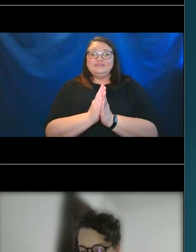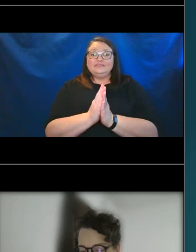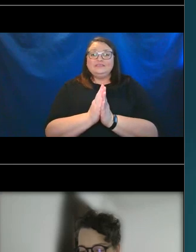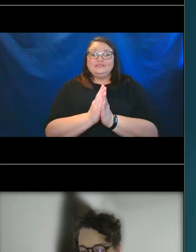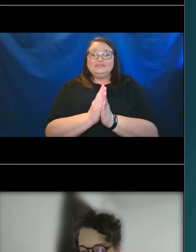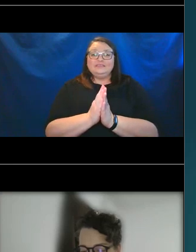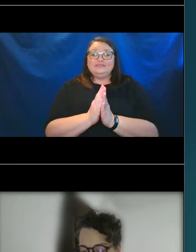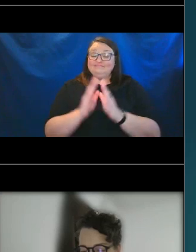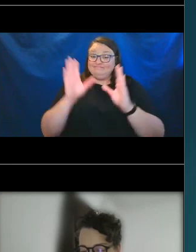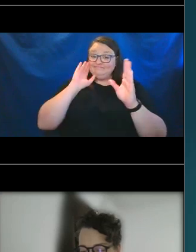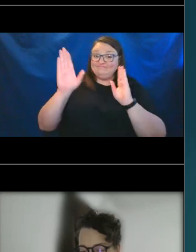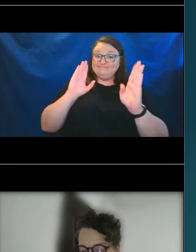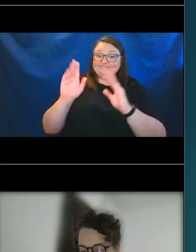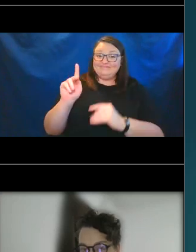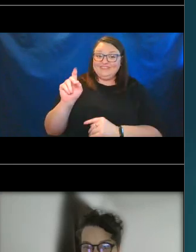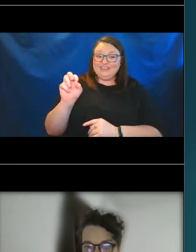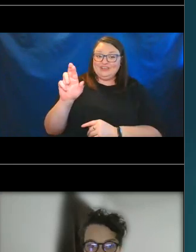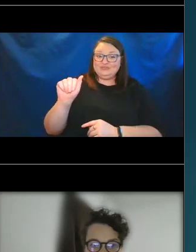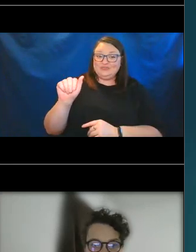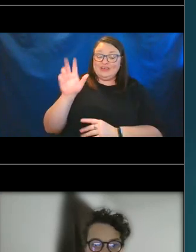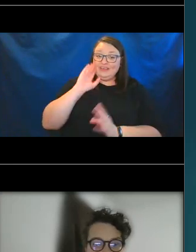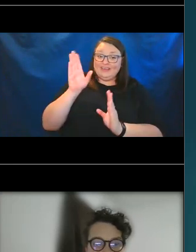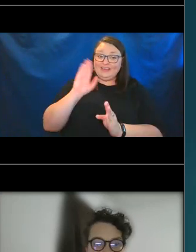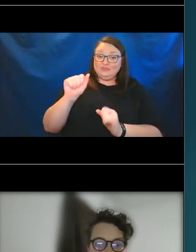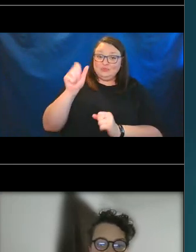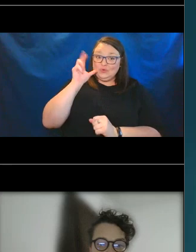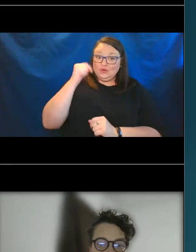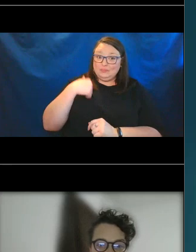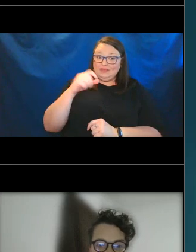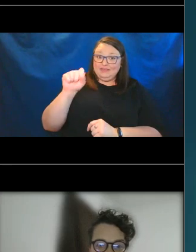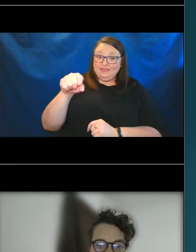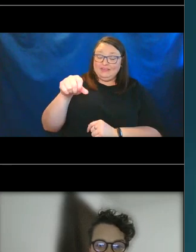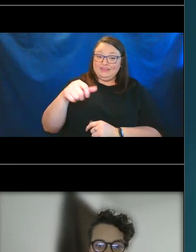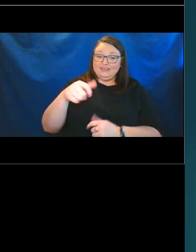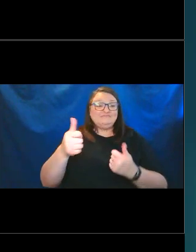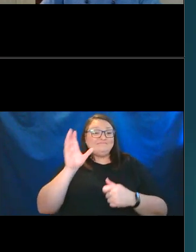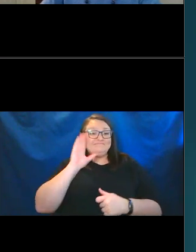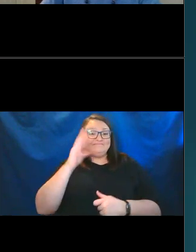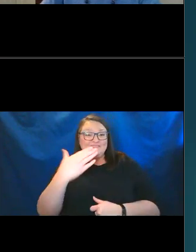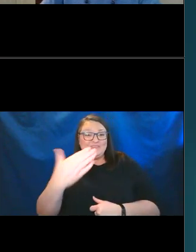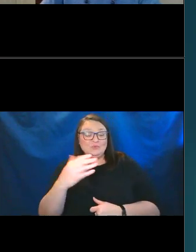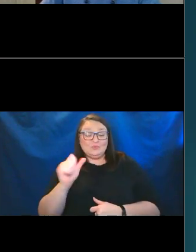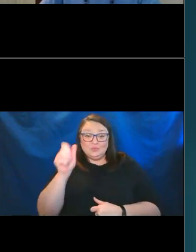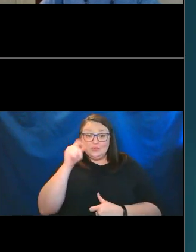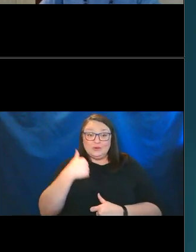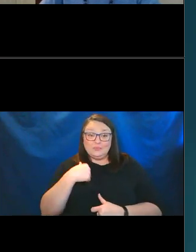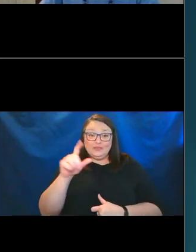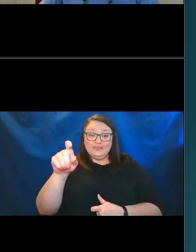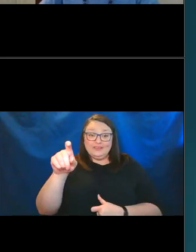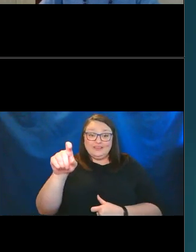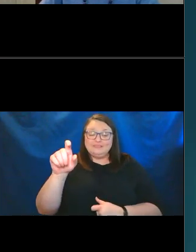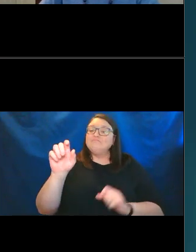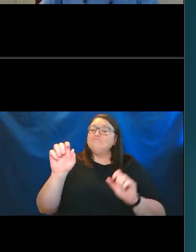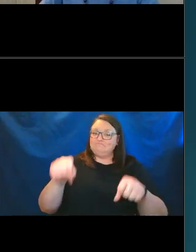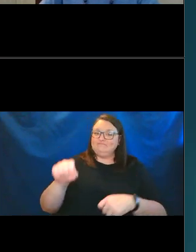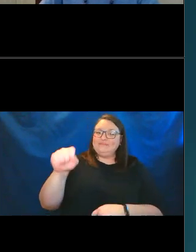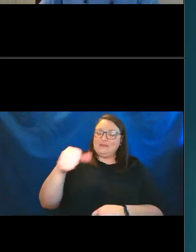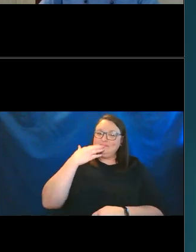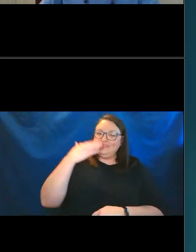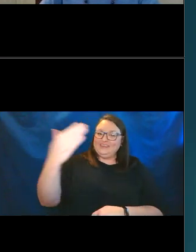Hello, can you hear me? team jump in and present. Hi, Kendra, thank you. Hi. Yes, can you all hear me? We can hear you fine,